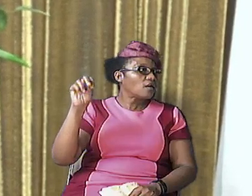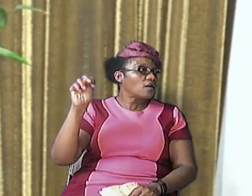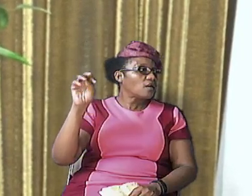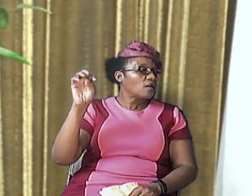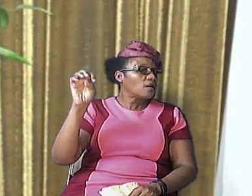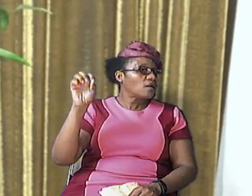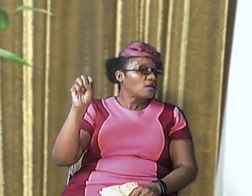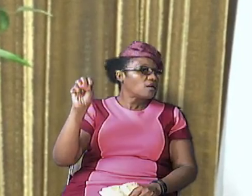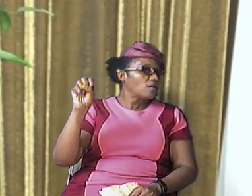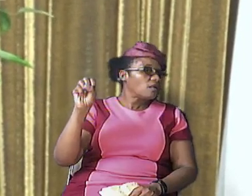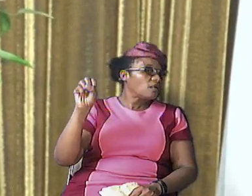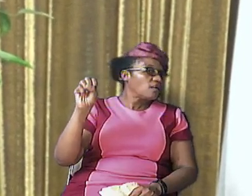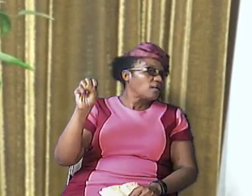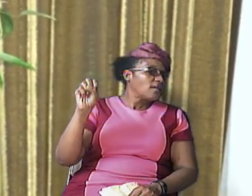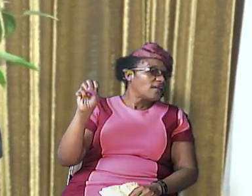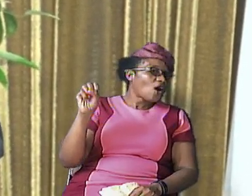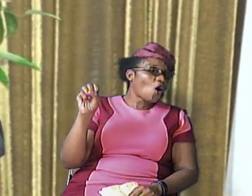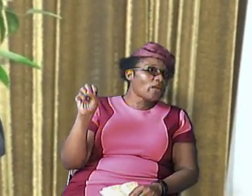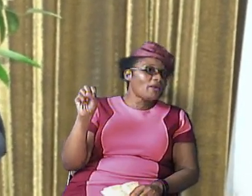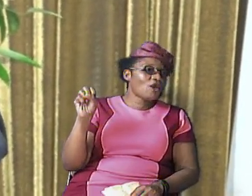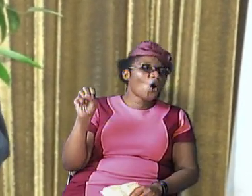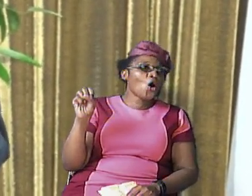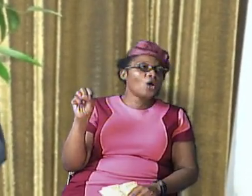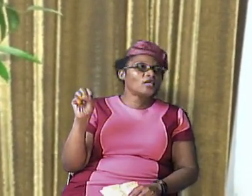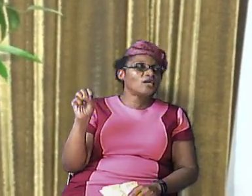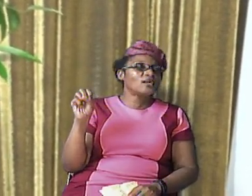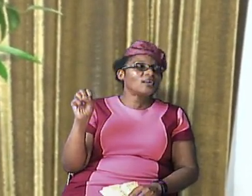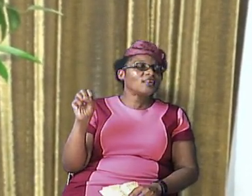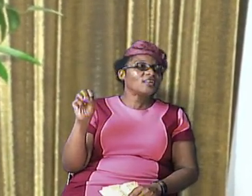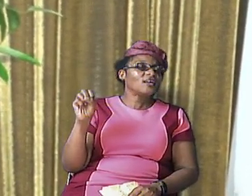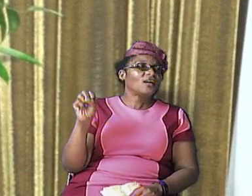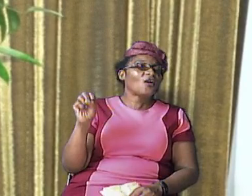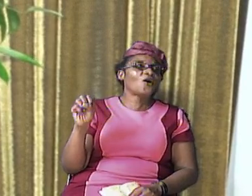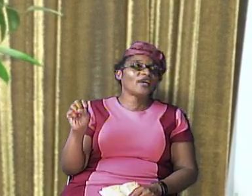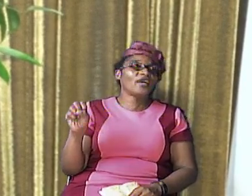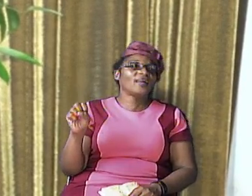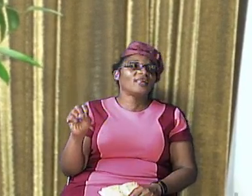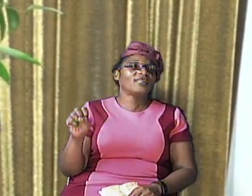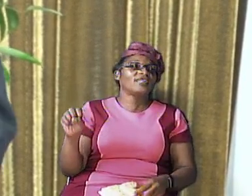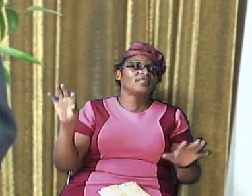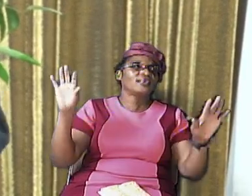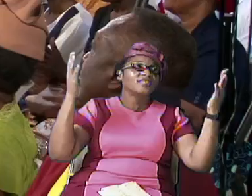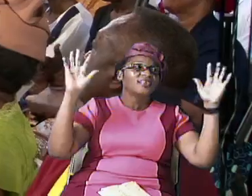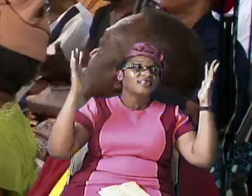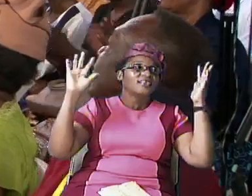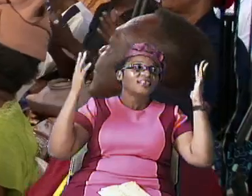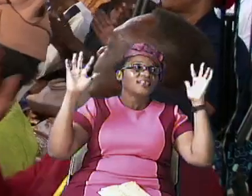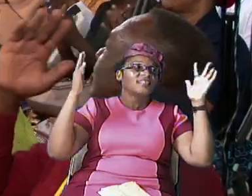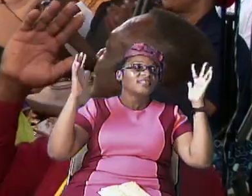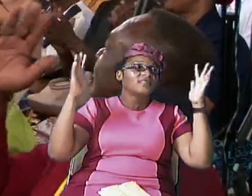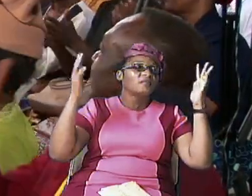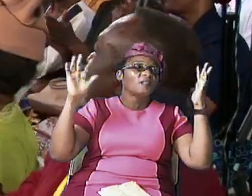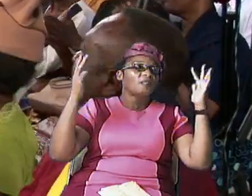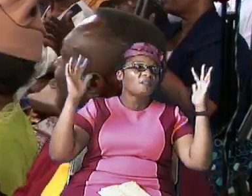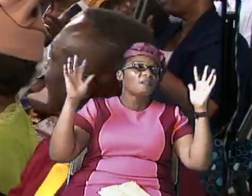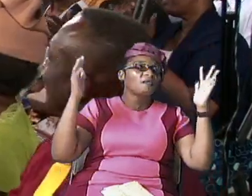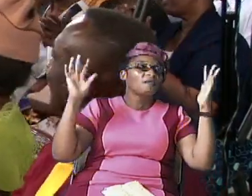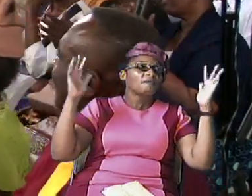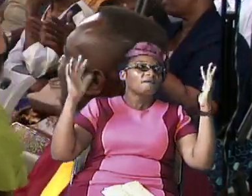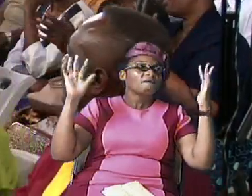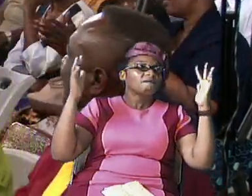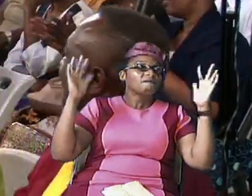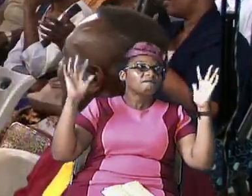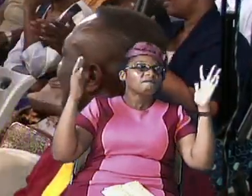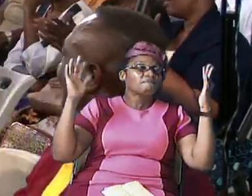looking? Come on, stand up and let's see you. I haven't seen you in a long time. Amen. Come on, we put our hands together for brother